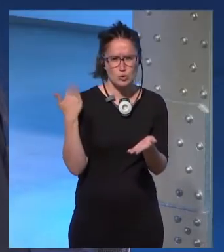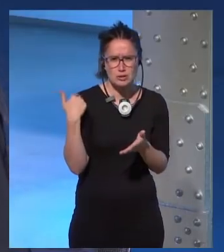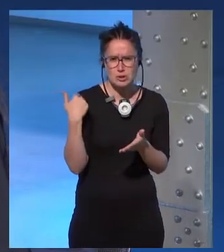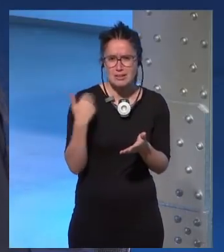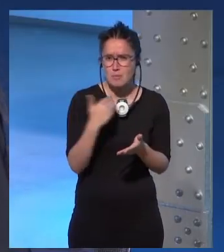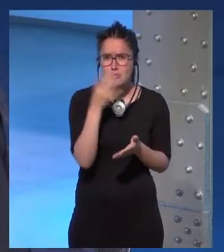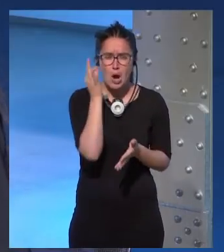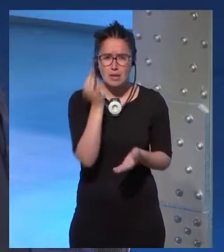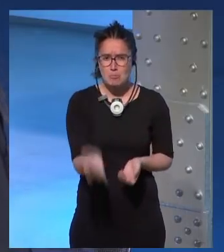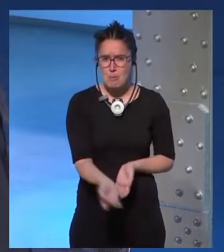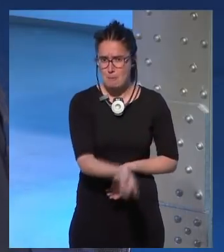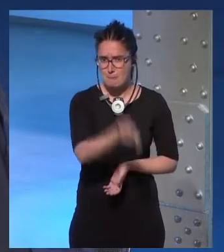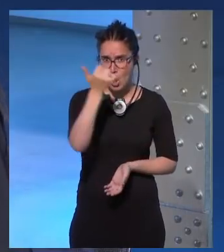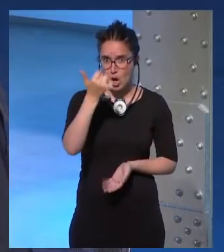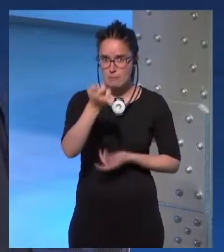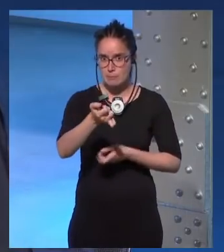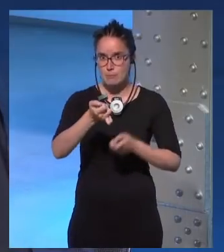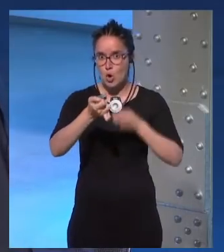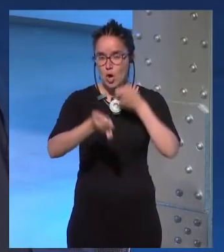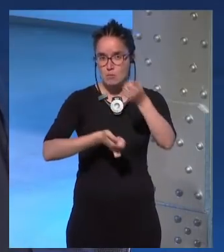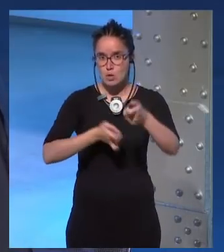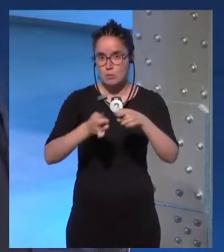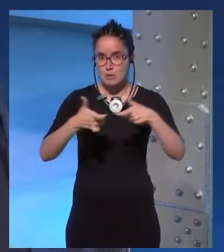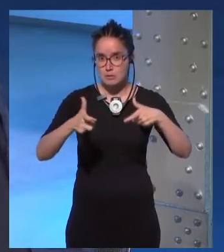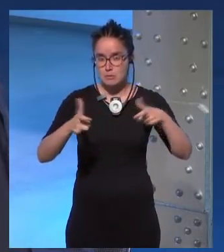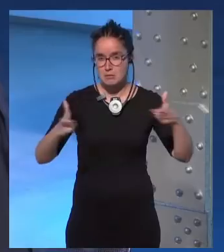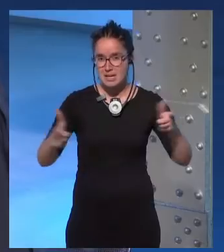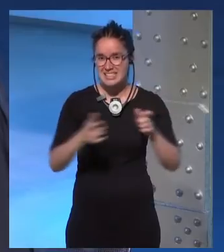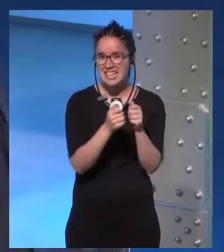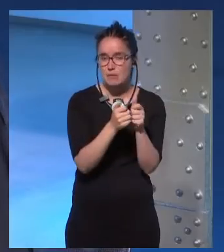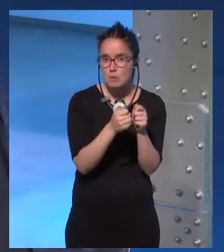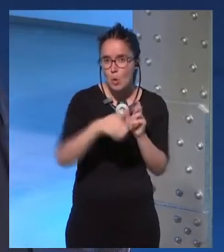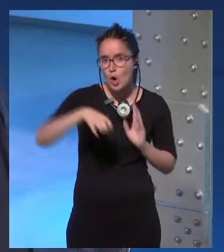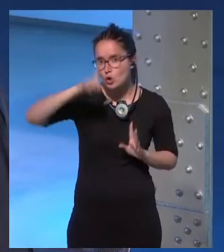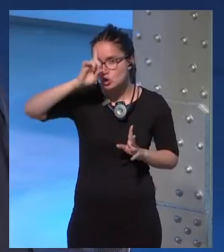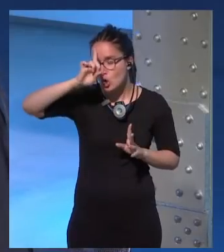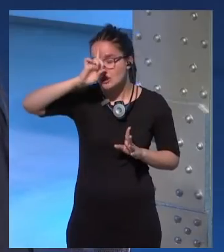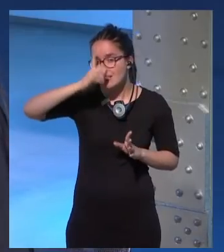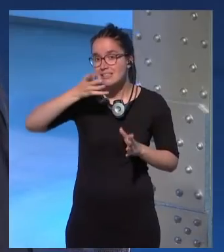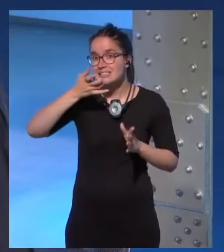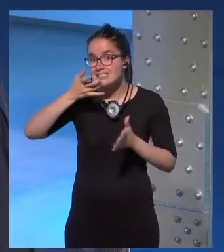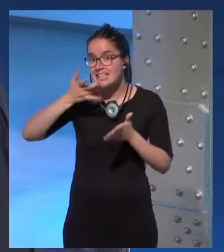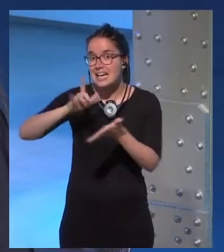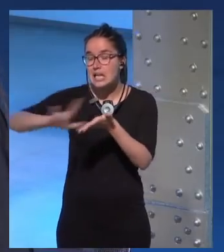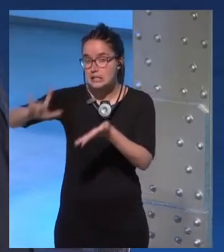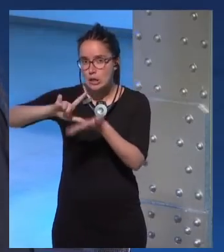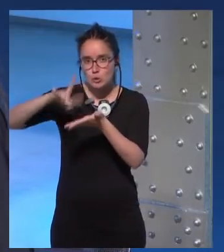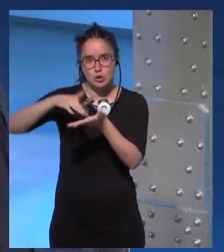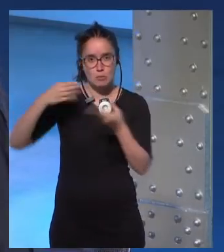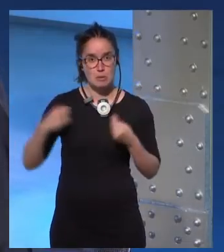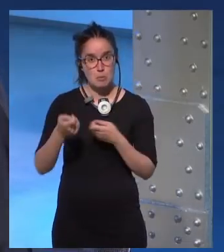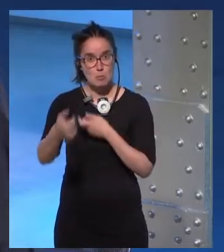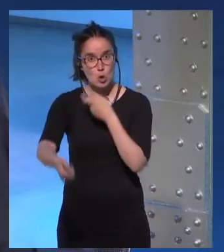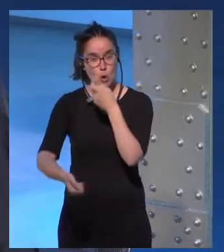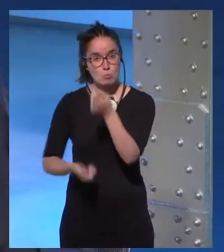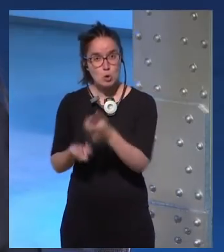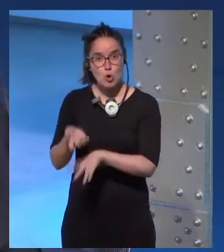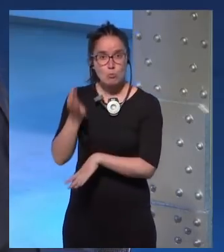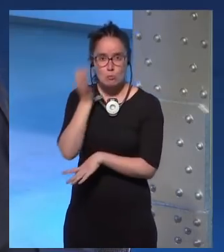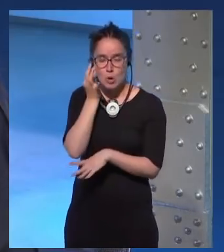games, apparently years ago there were very few women, and now all these events that have to